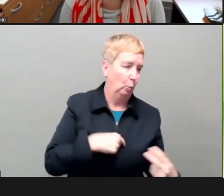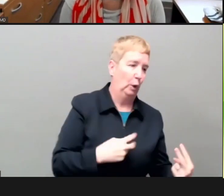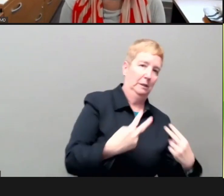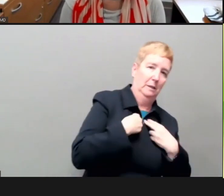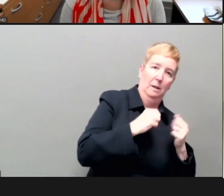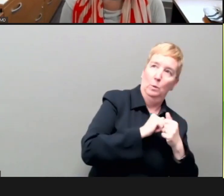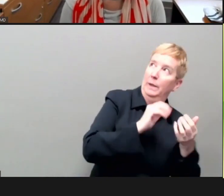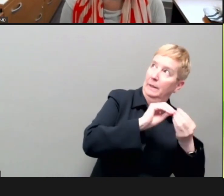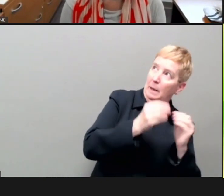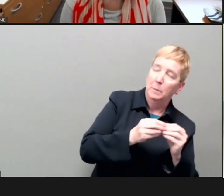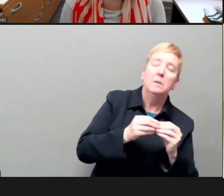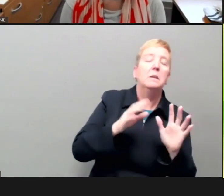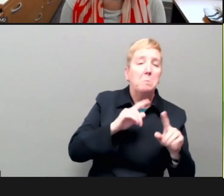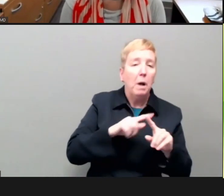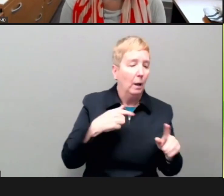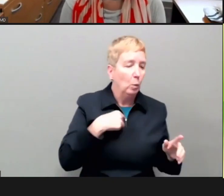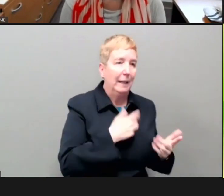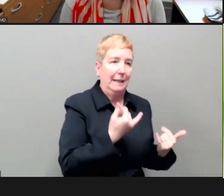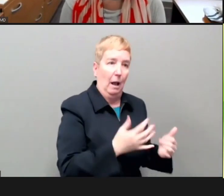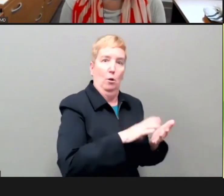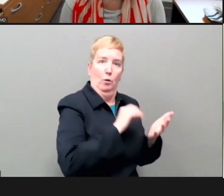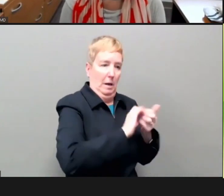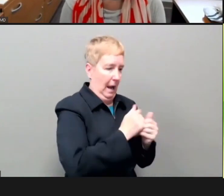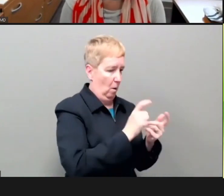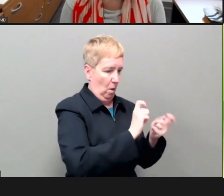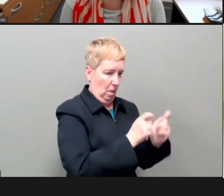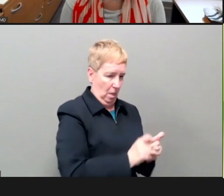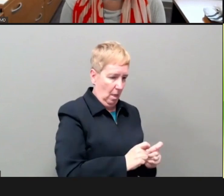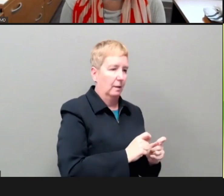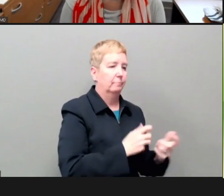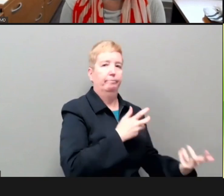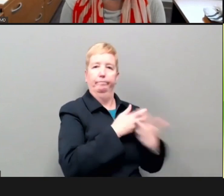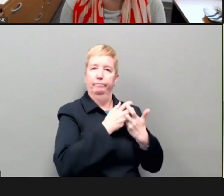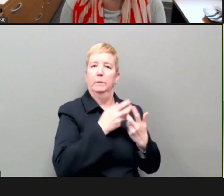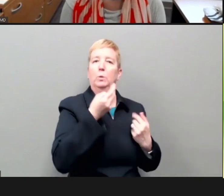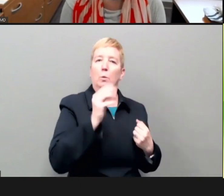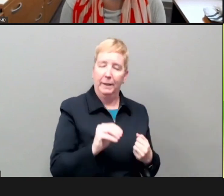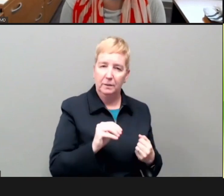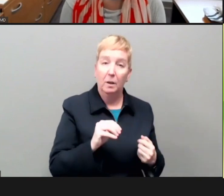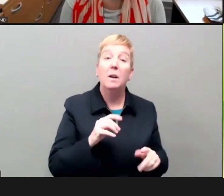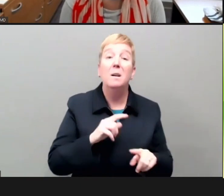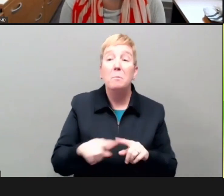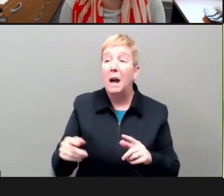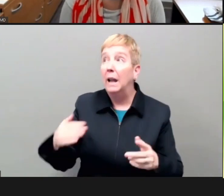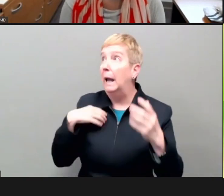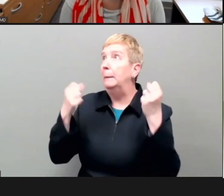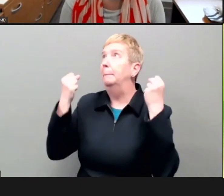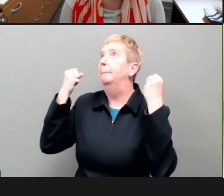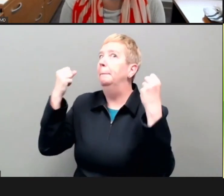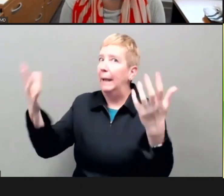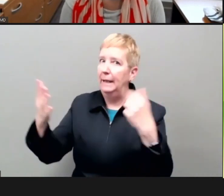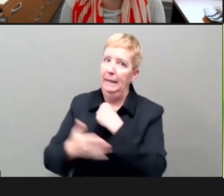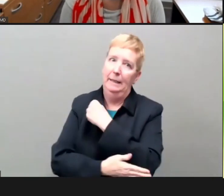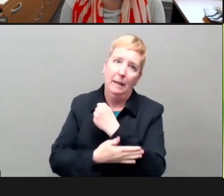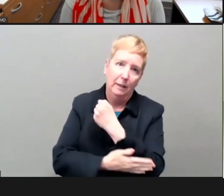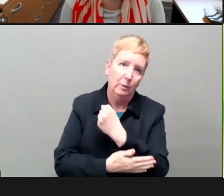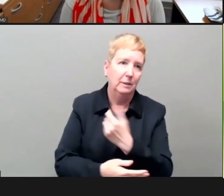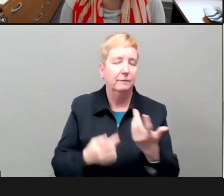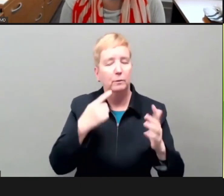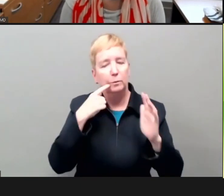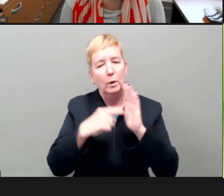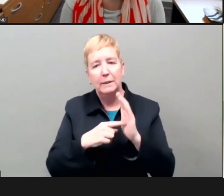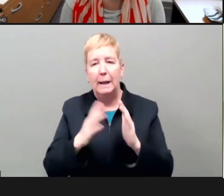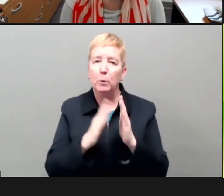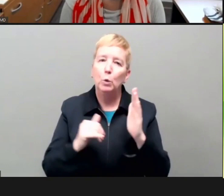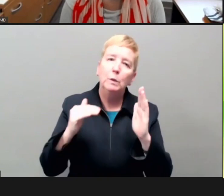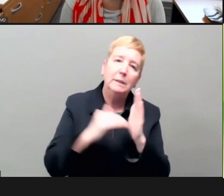out, however, that you had many countries, right? You had New Zealand, you had South Korea,